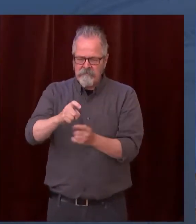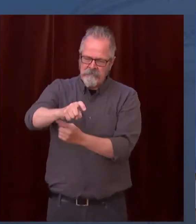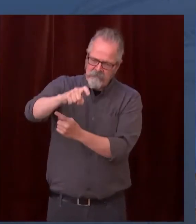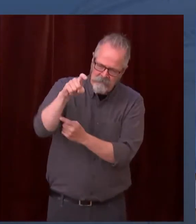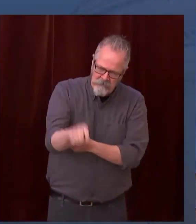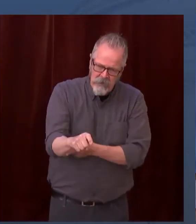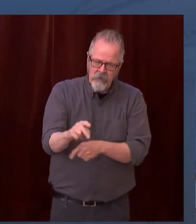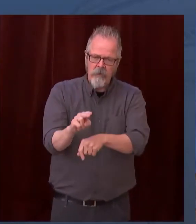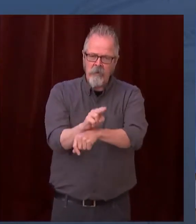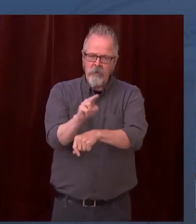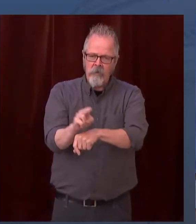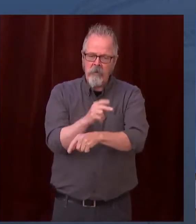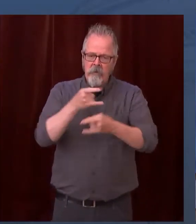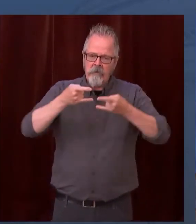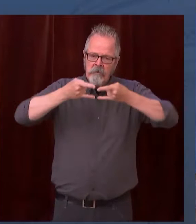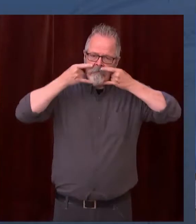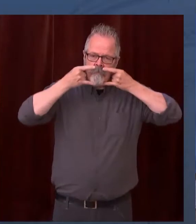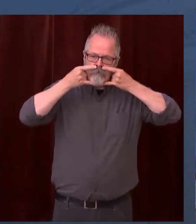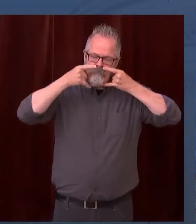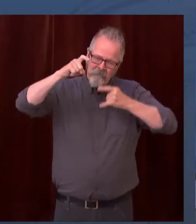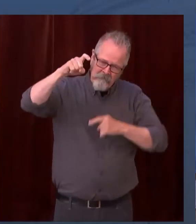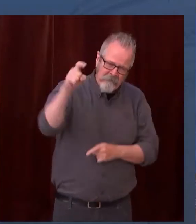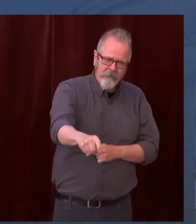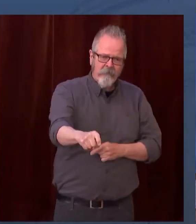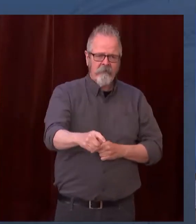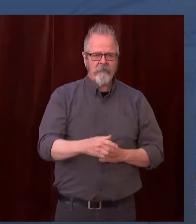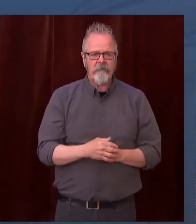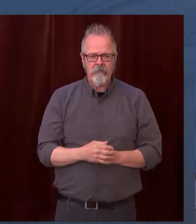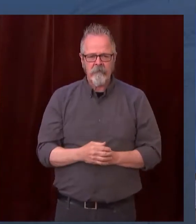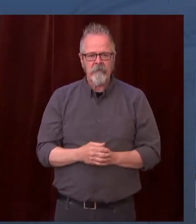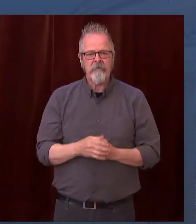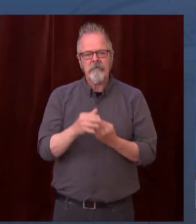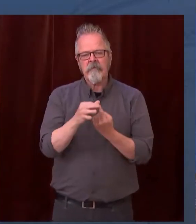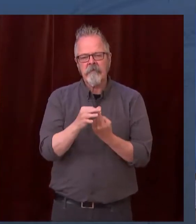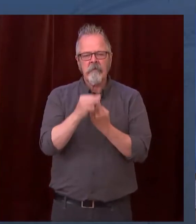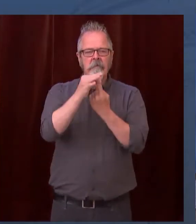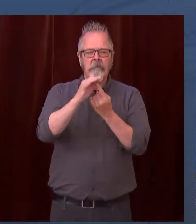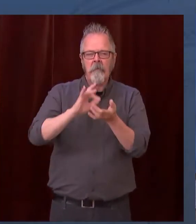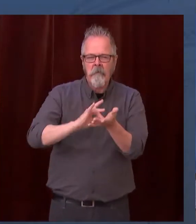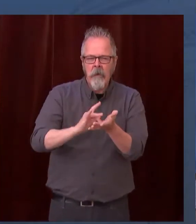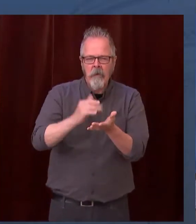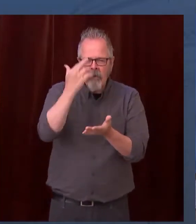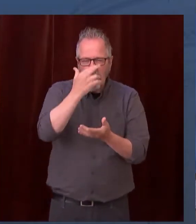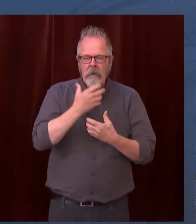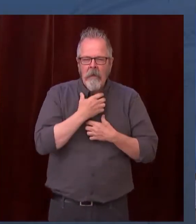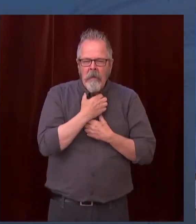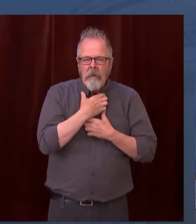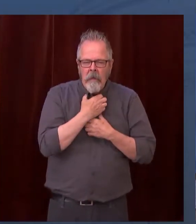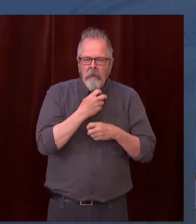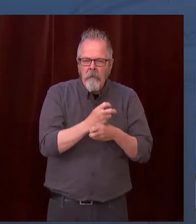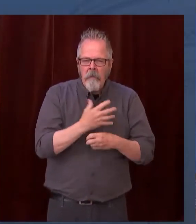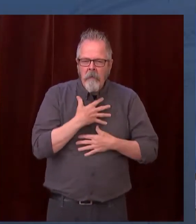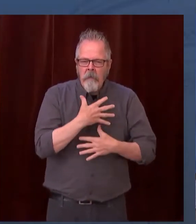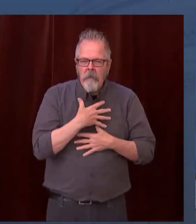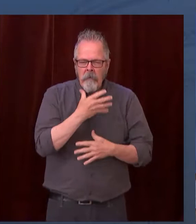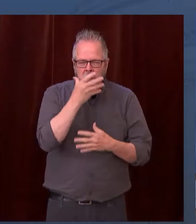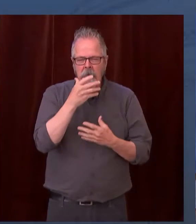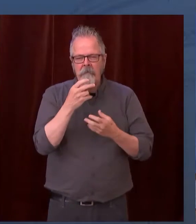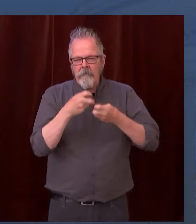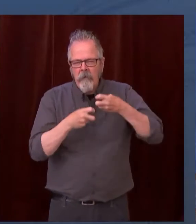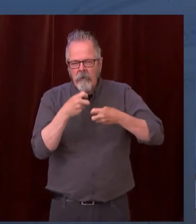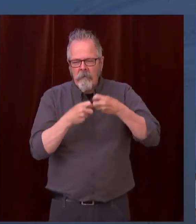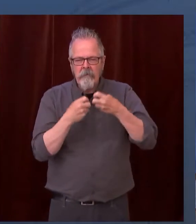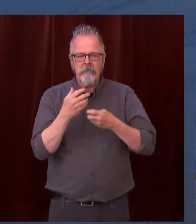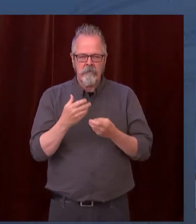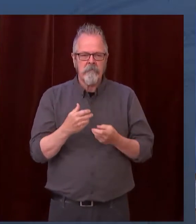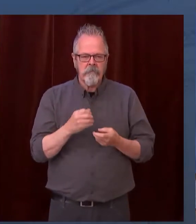are not compliant and adhering to that rule and are not wearing face coverings.